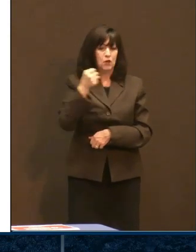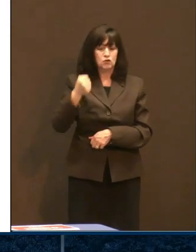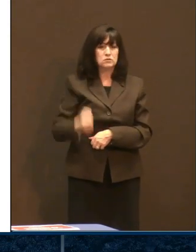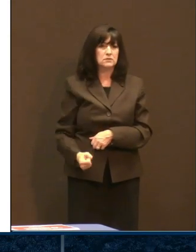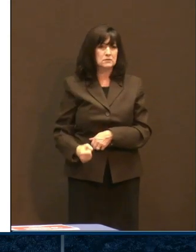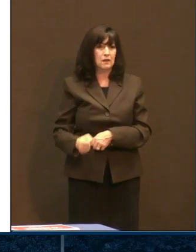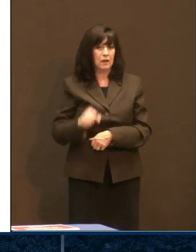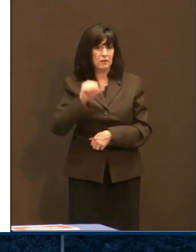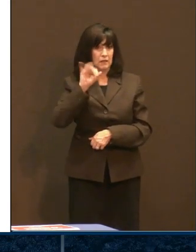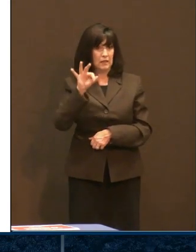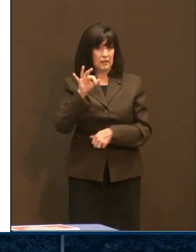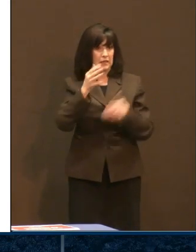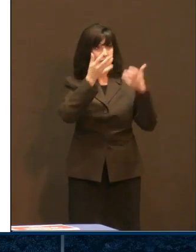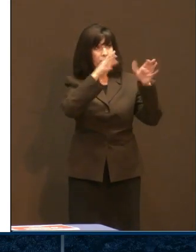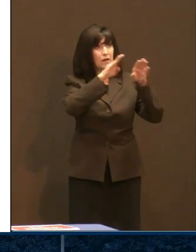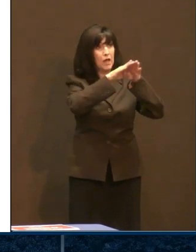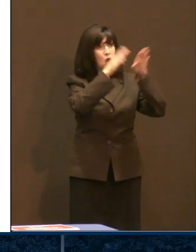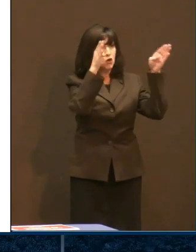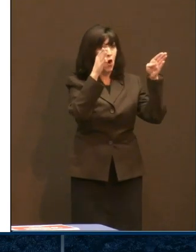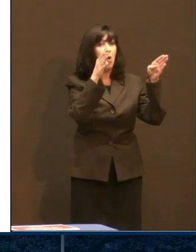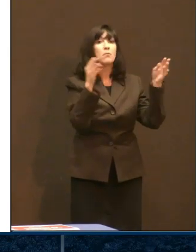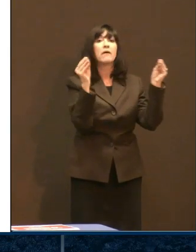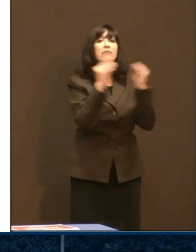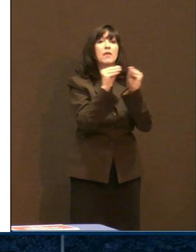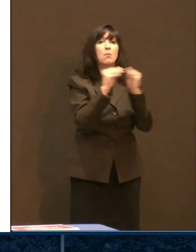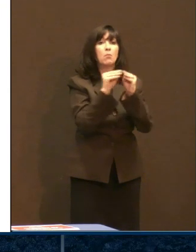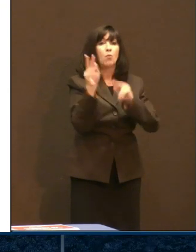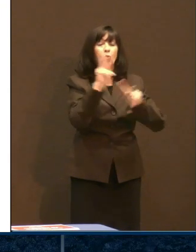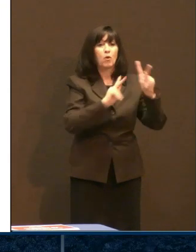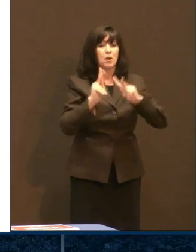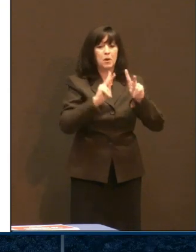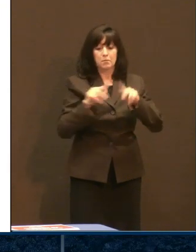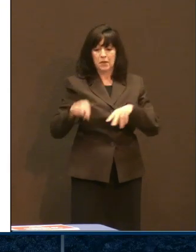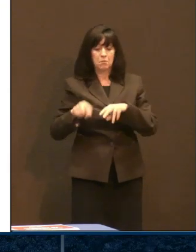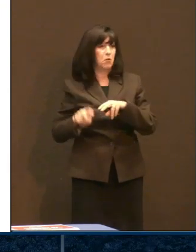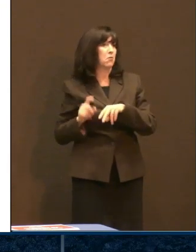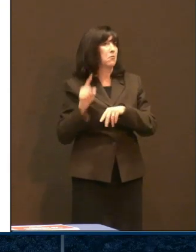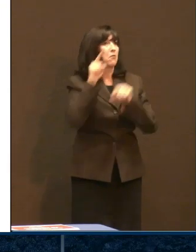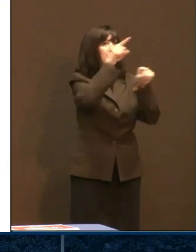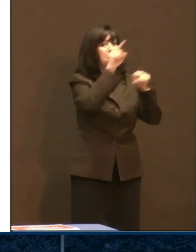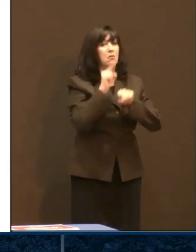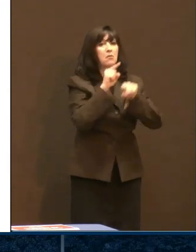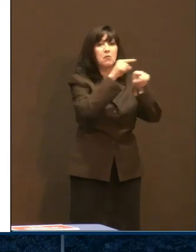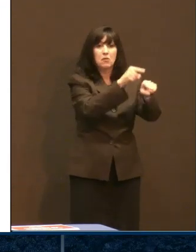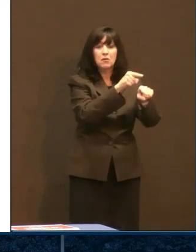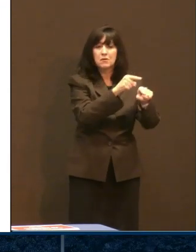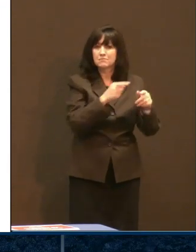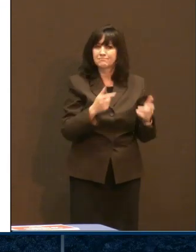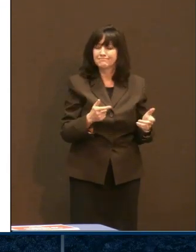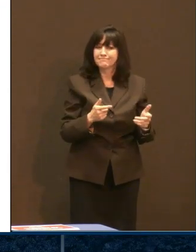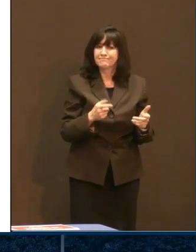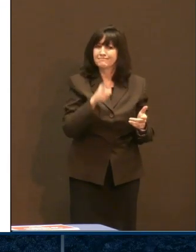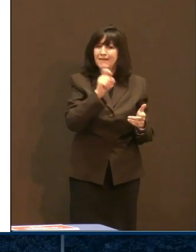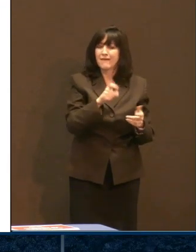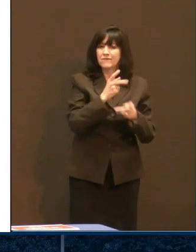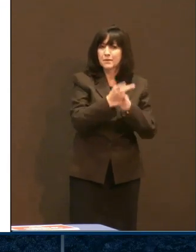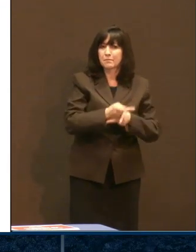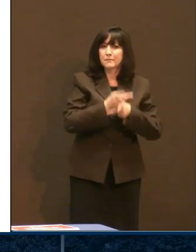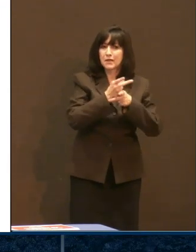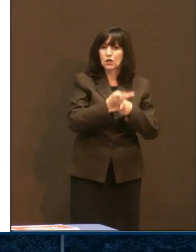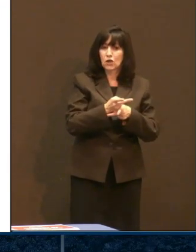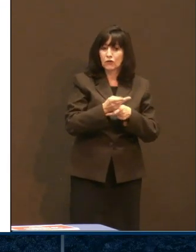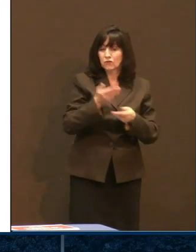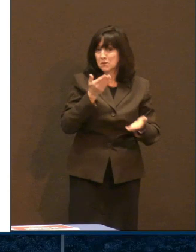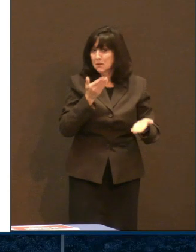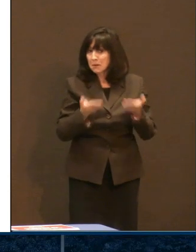and you don't have a lot of cross-boundary movement for, I don't know, a particular product or store that might be open, maybe